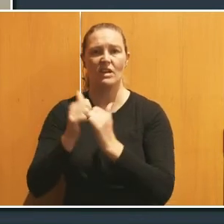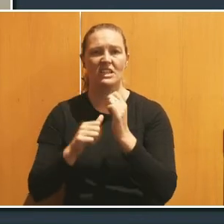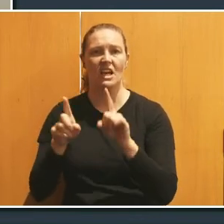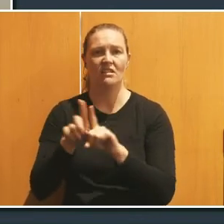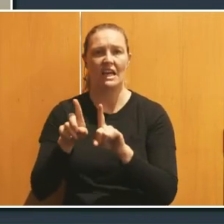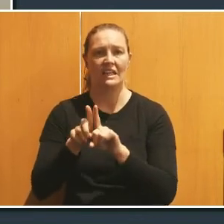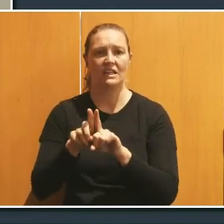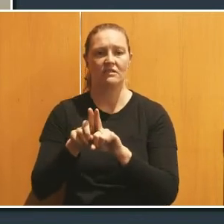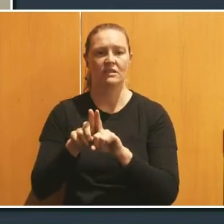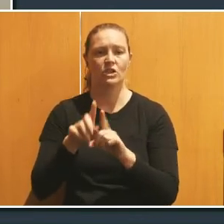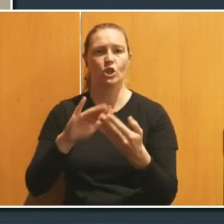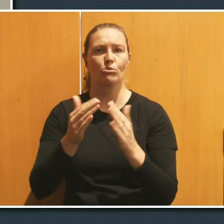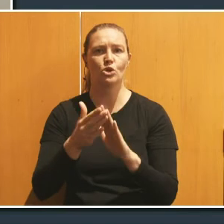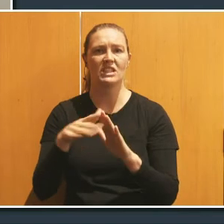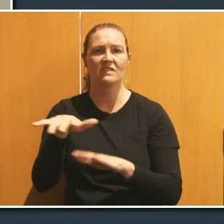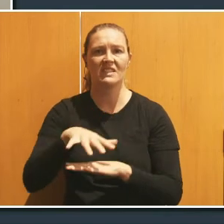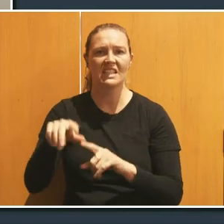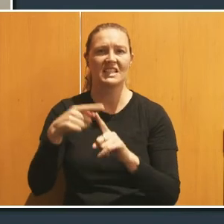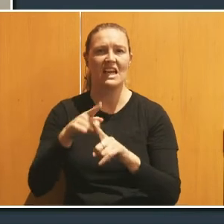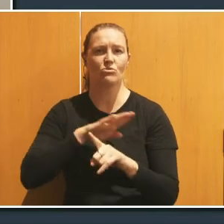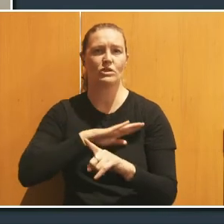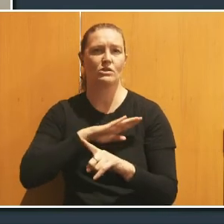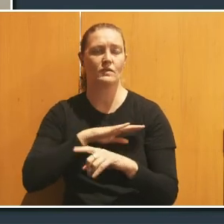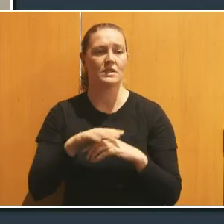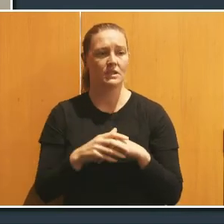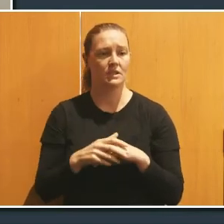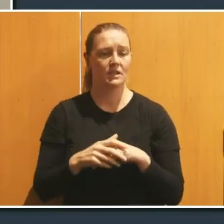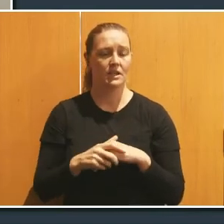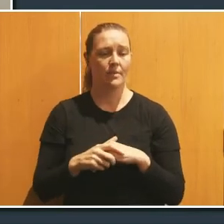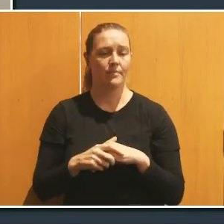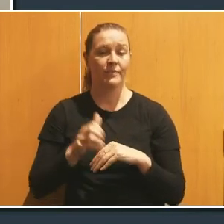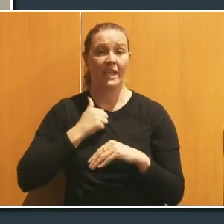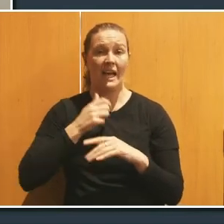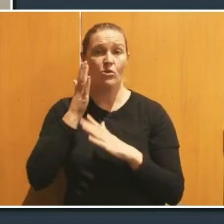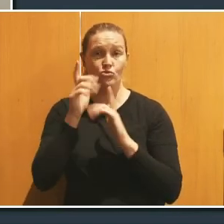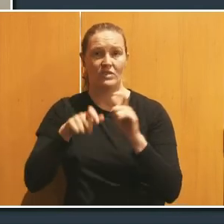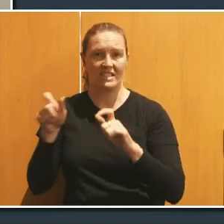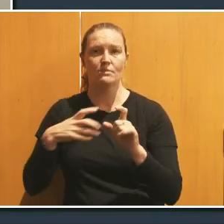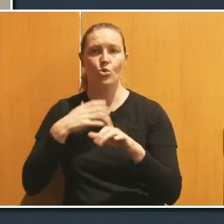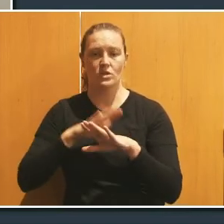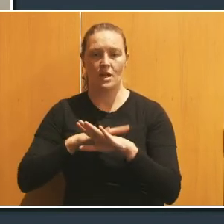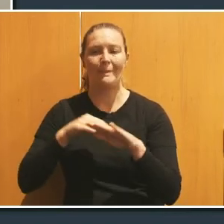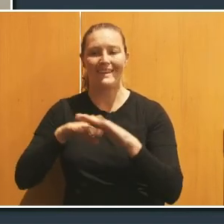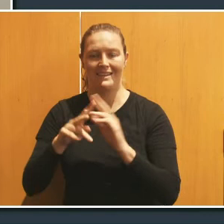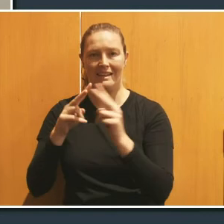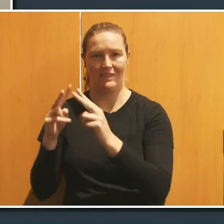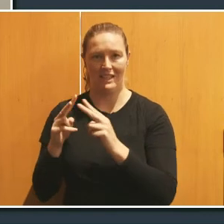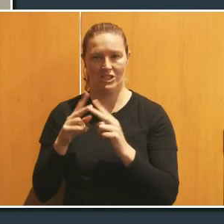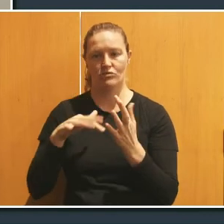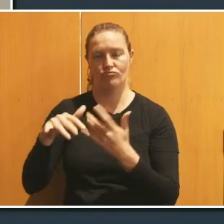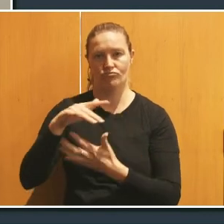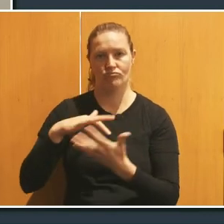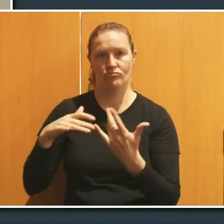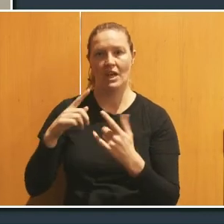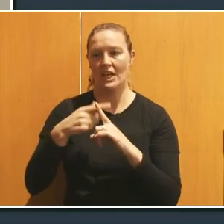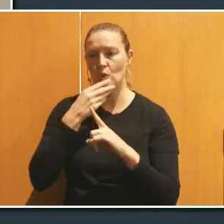community facilities and reserves. Our residents spend more time within the village and utilising the facilities